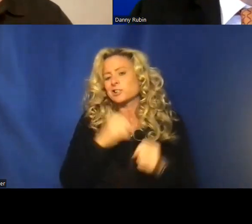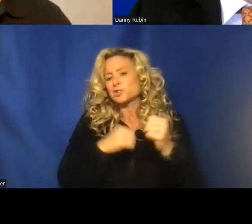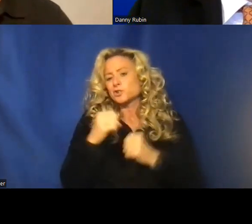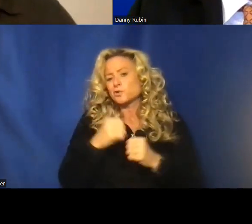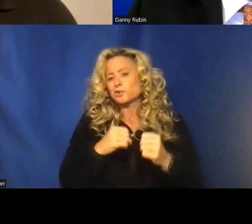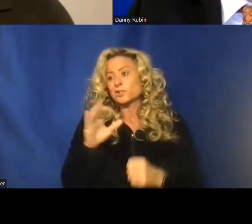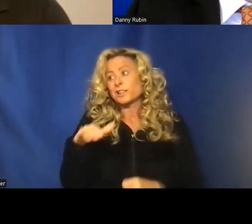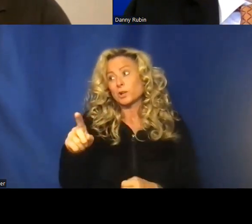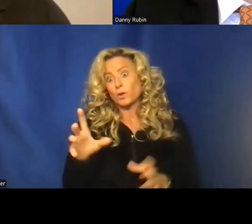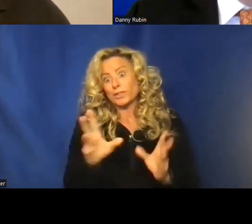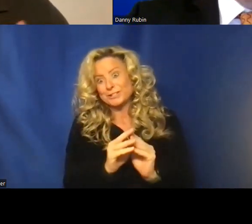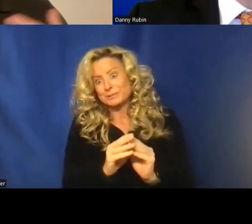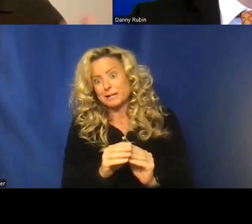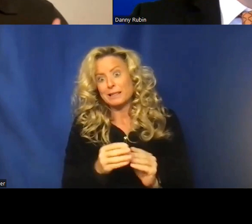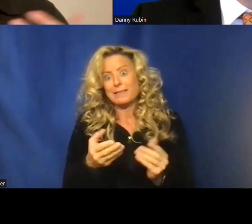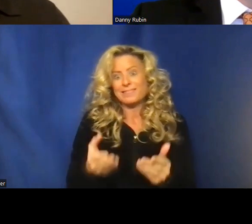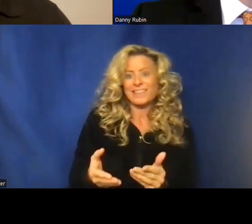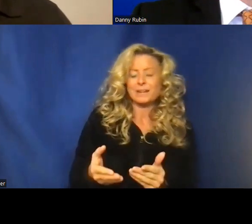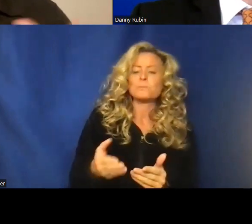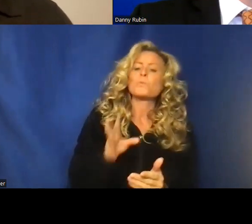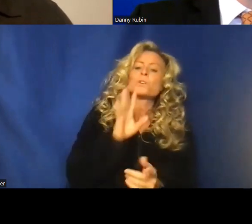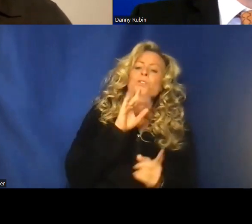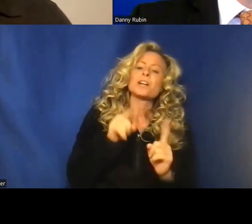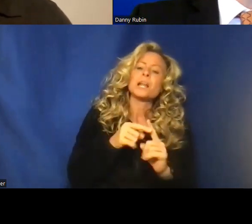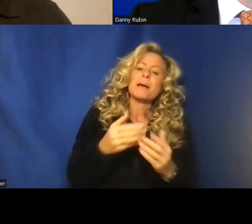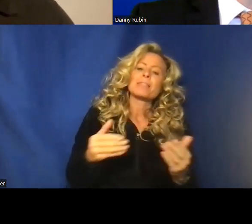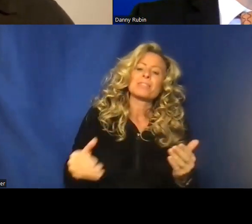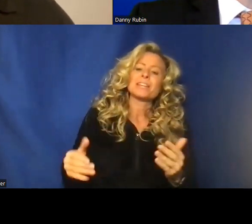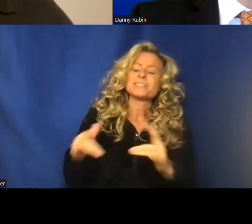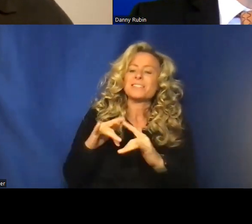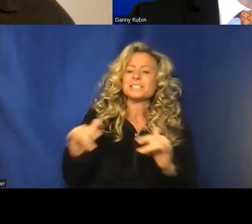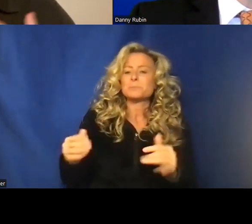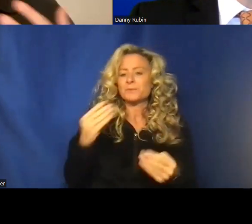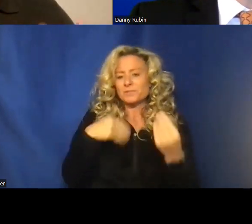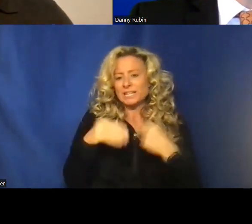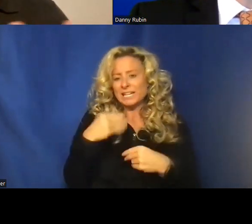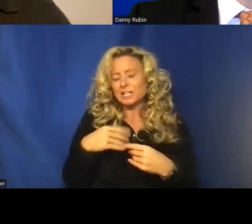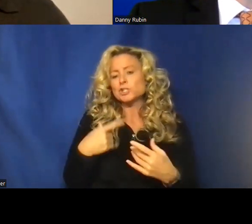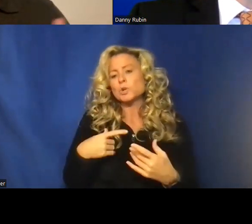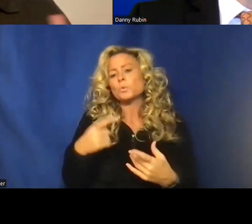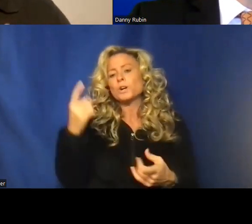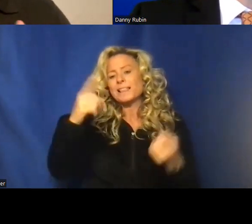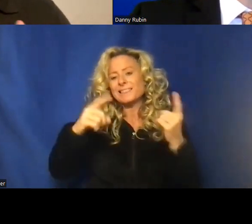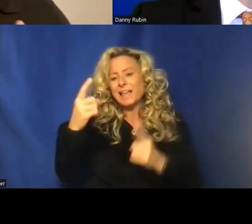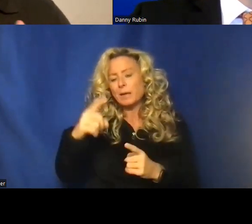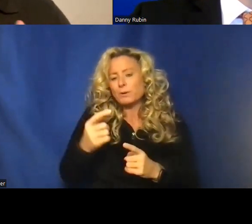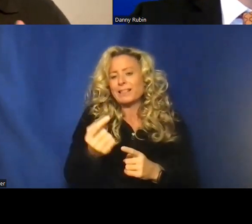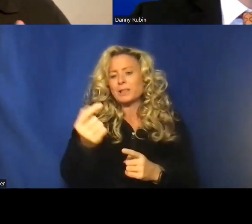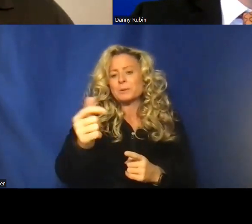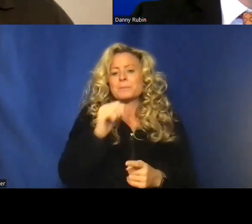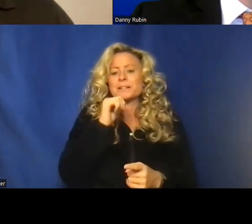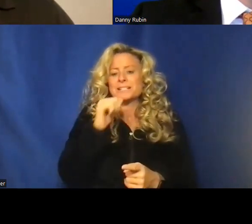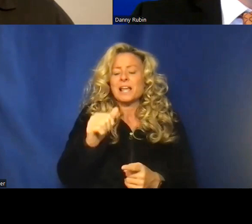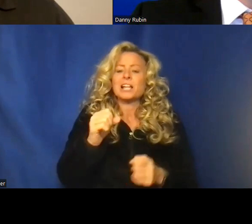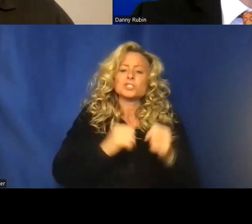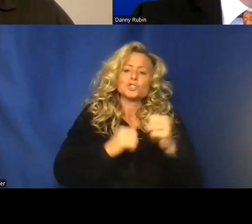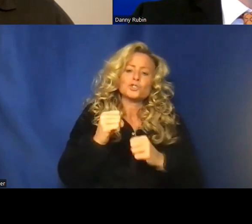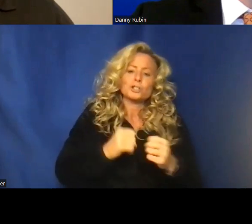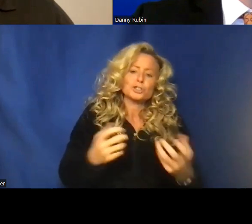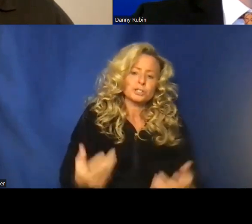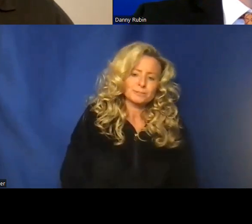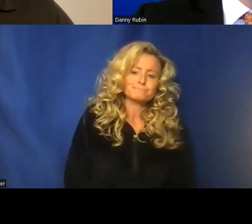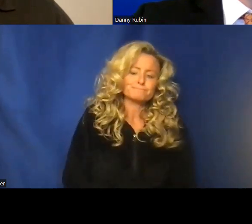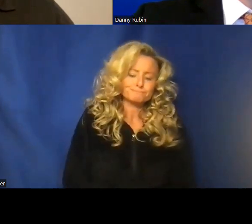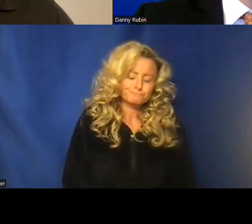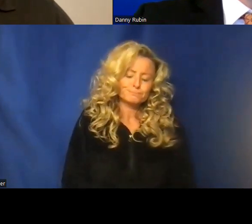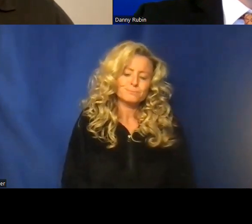hey, here's a meeting and here's a thing, but we're talking about I things, and see. so we're collaborating a little bit. It's just less. But I